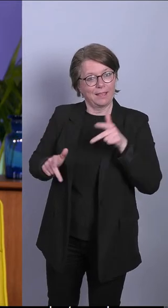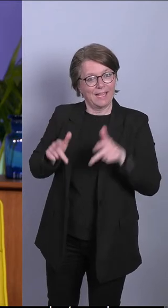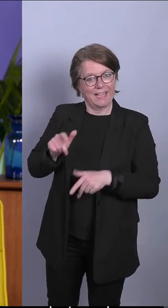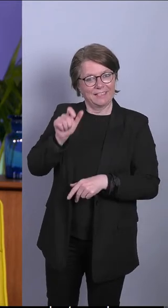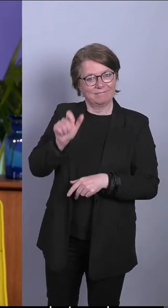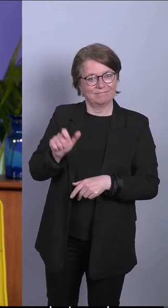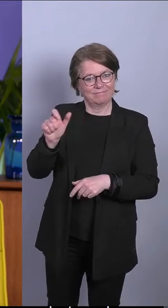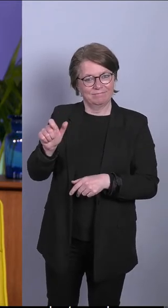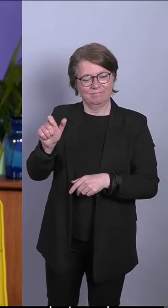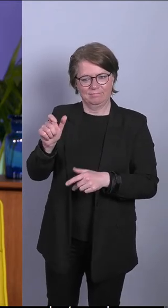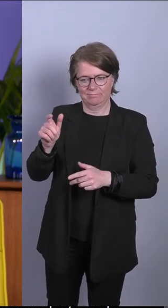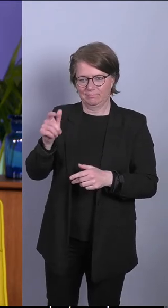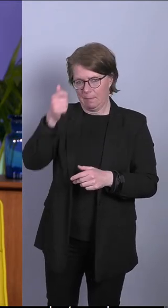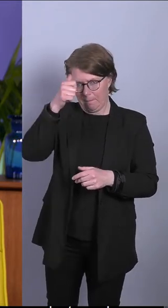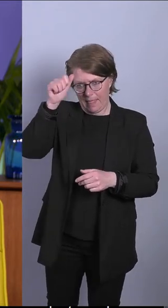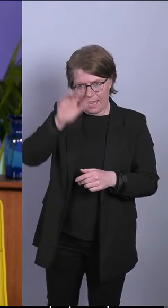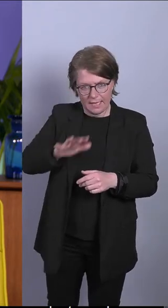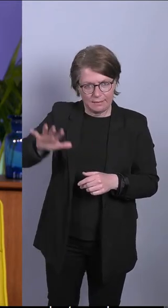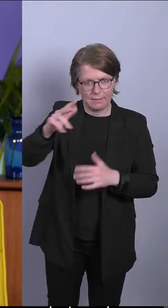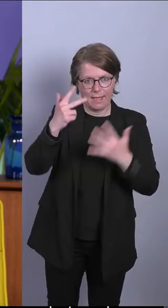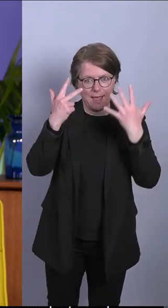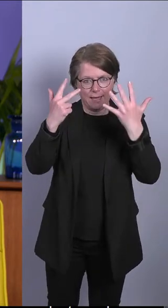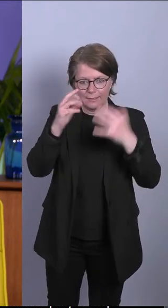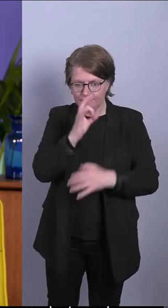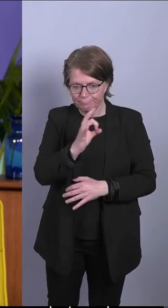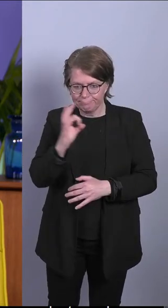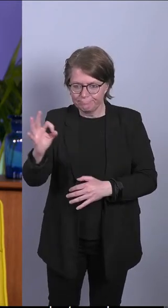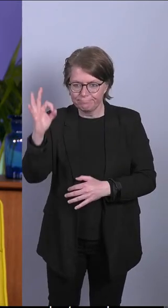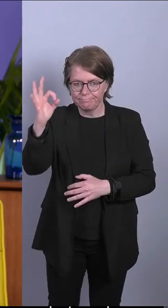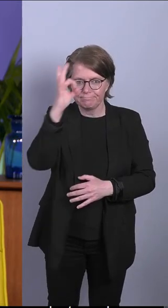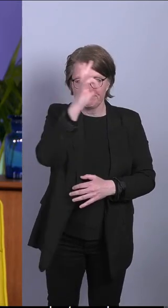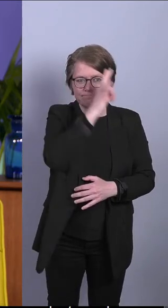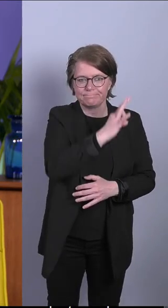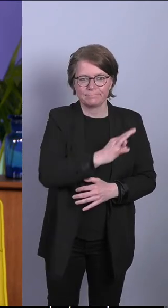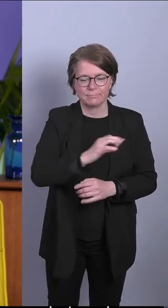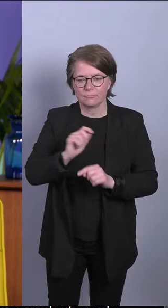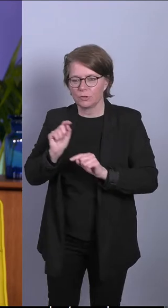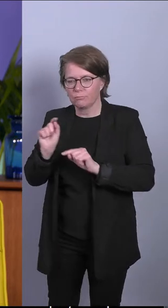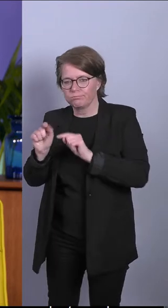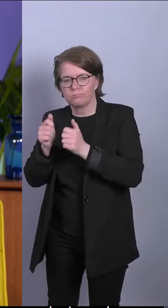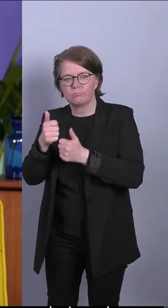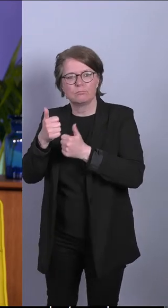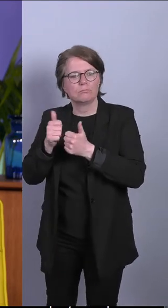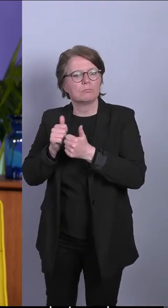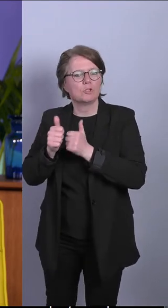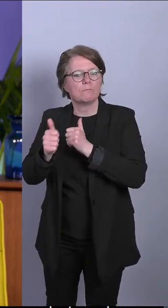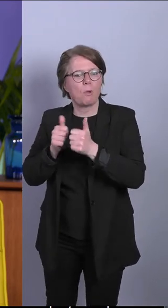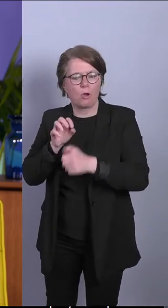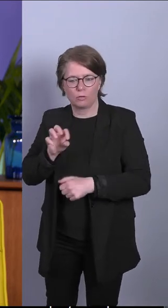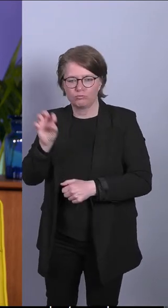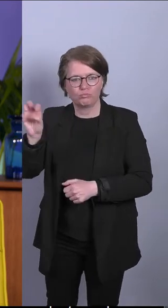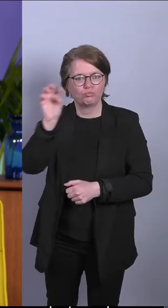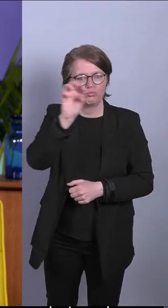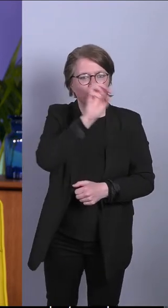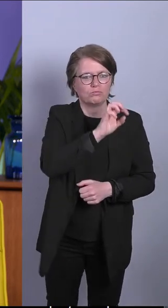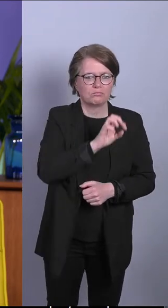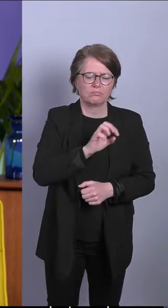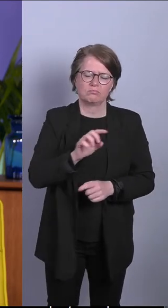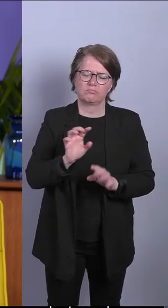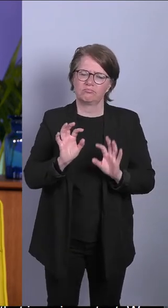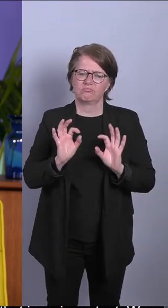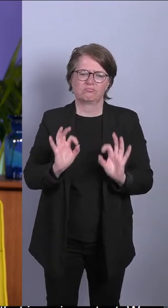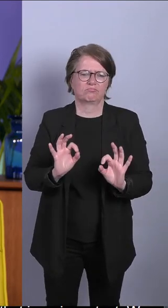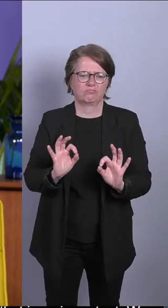the exposure even better, and fantastic opportunity to make, build upon this human